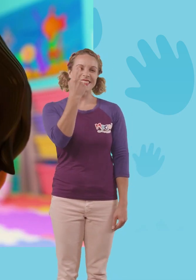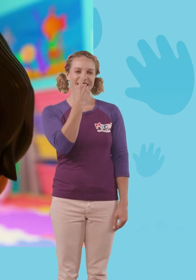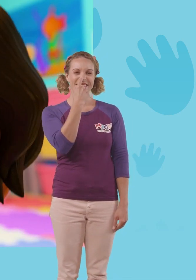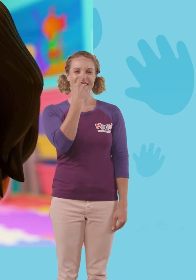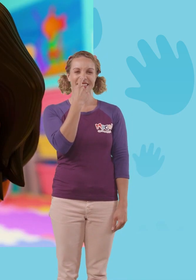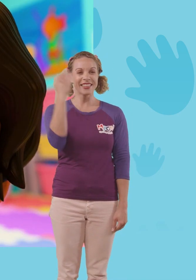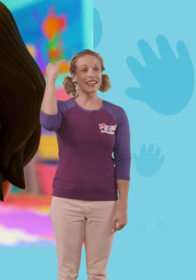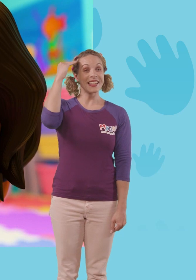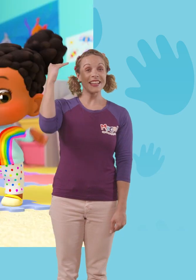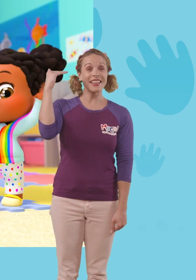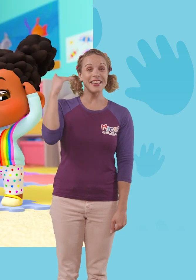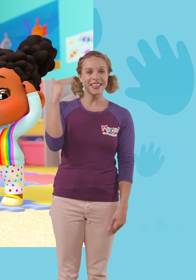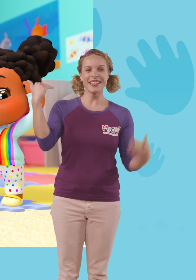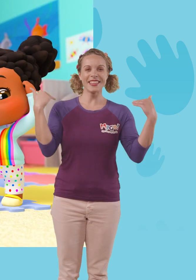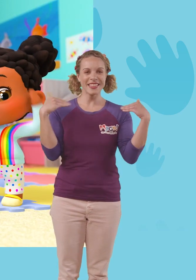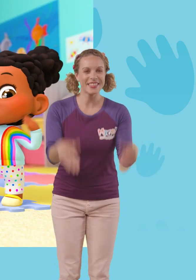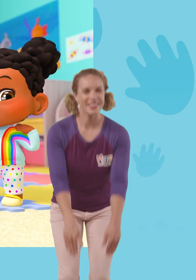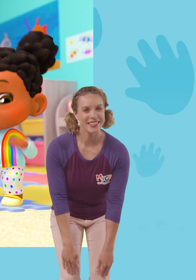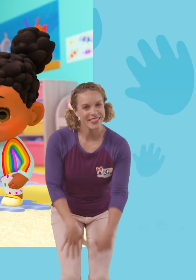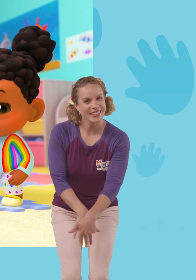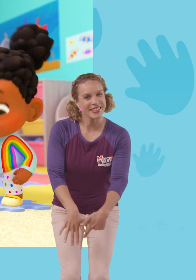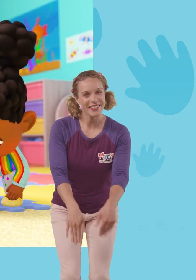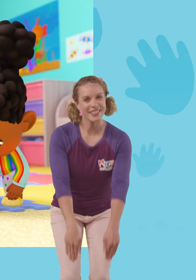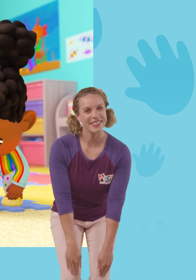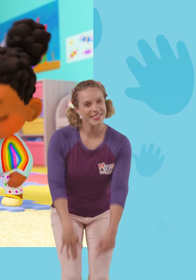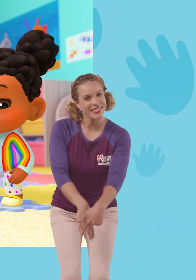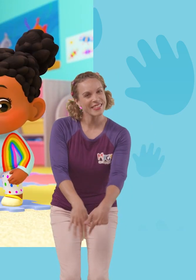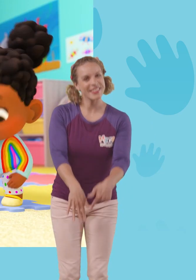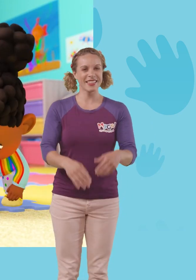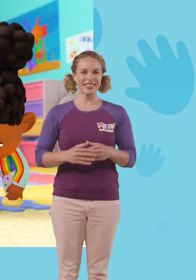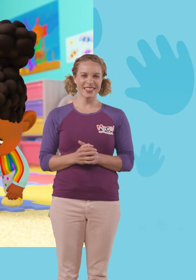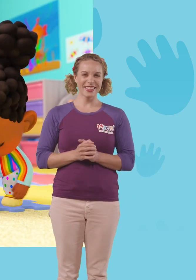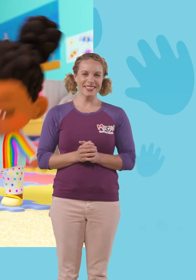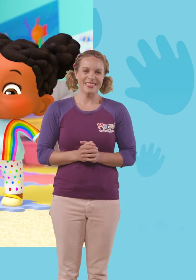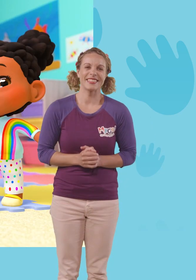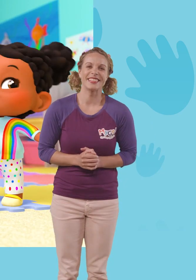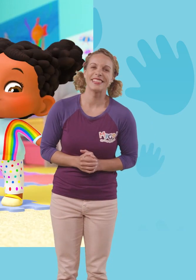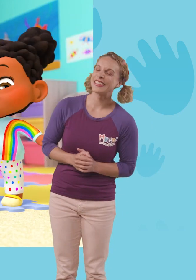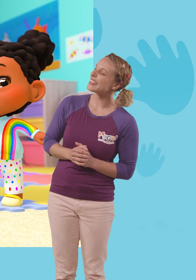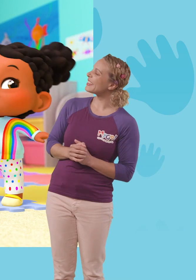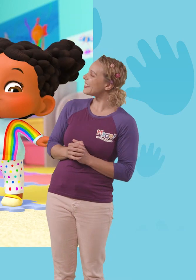mouth and nose. Head, shoulders, knees and toes, knees and toes.